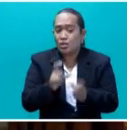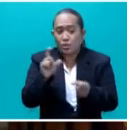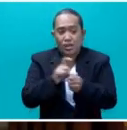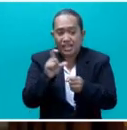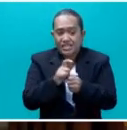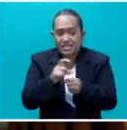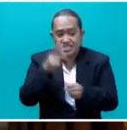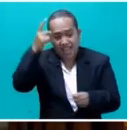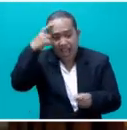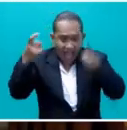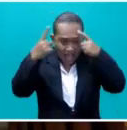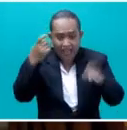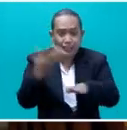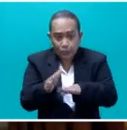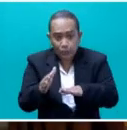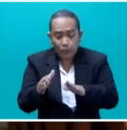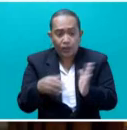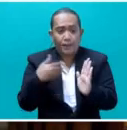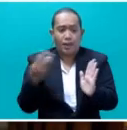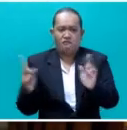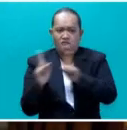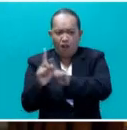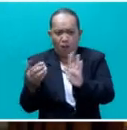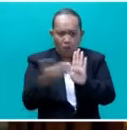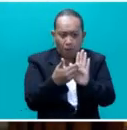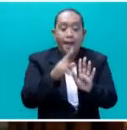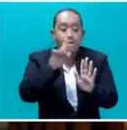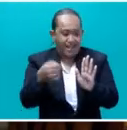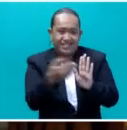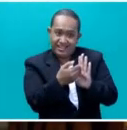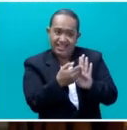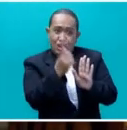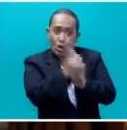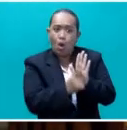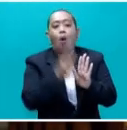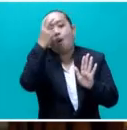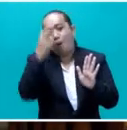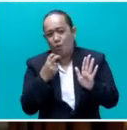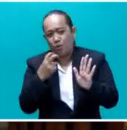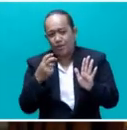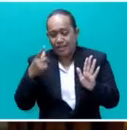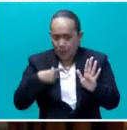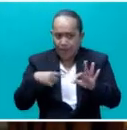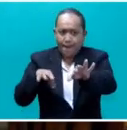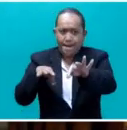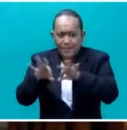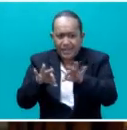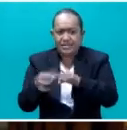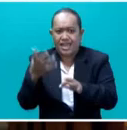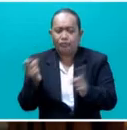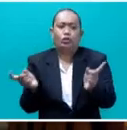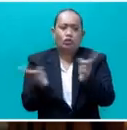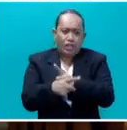that, and that causes delays unless and until the planners, they change the design of the